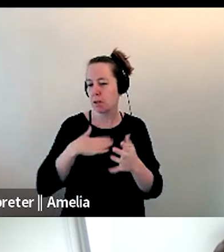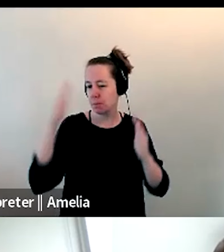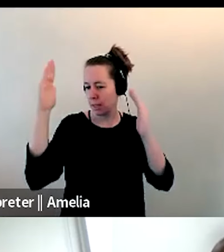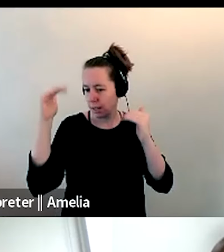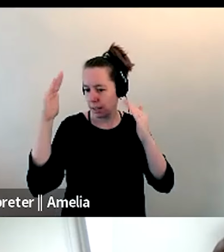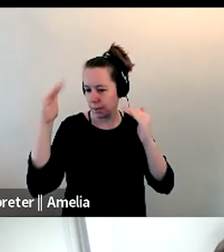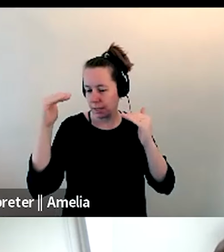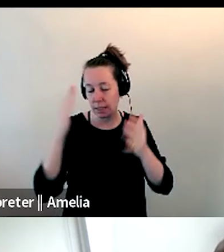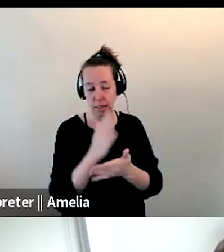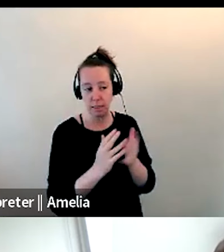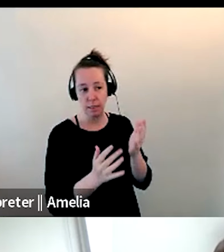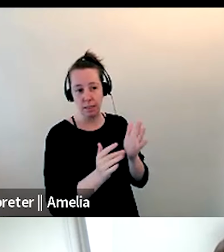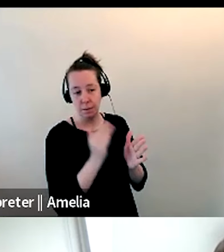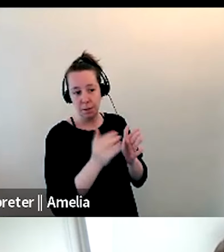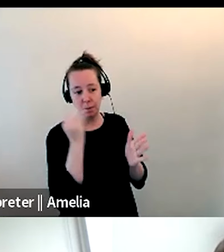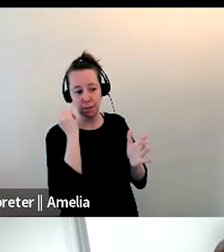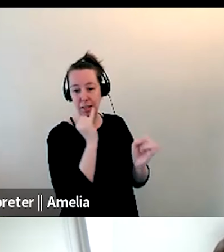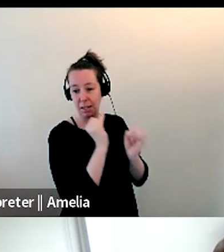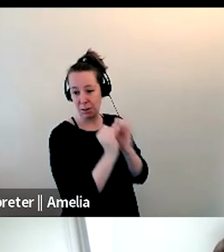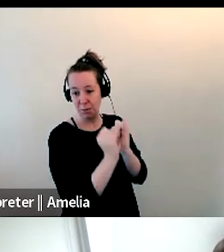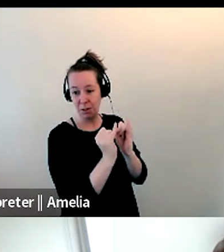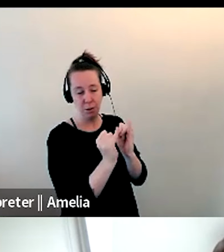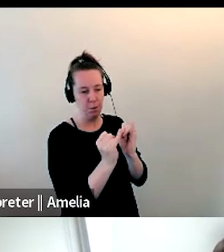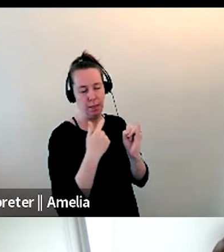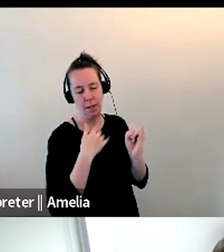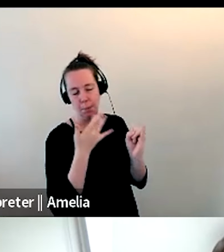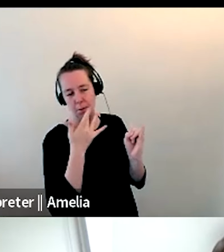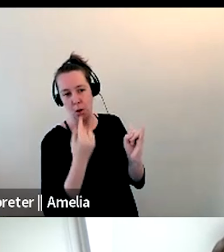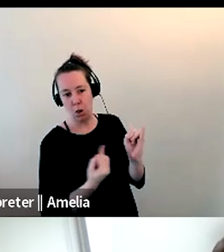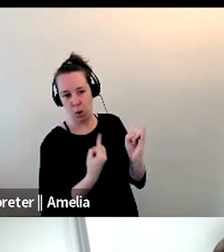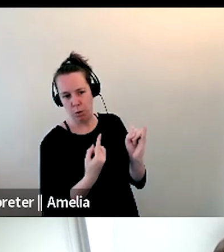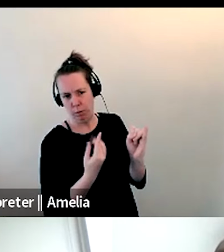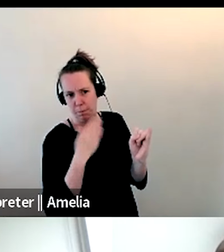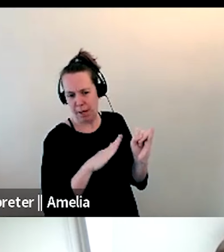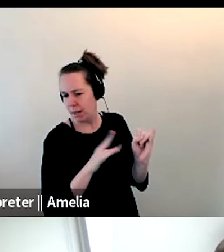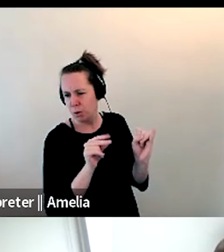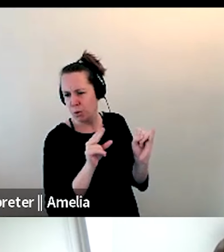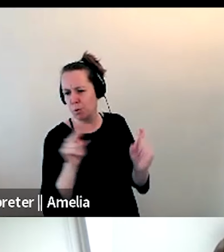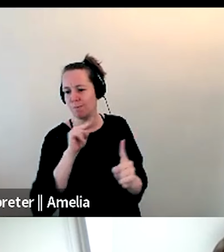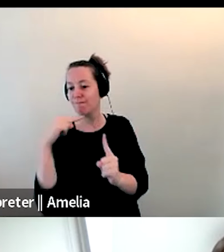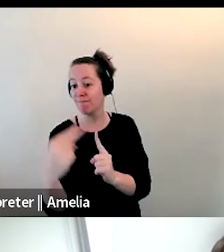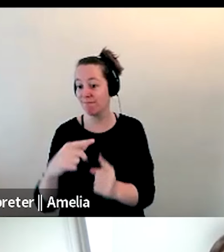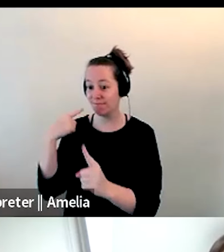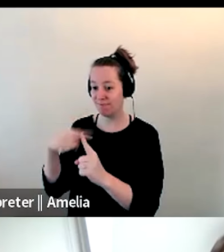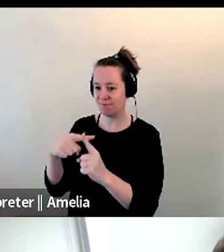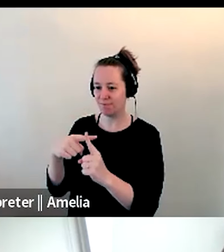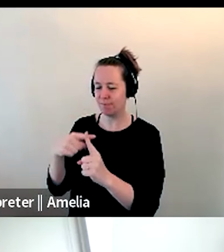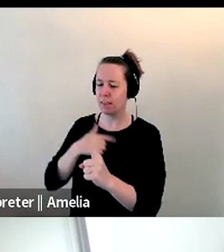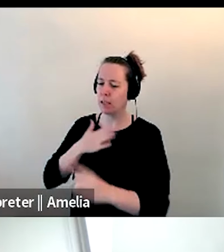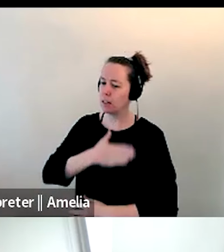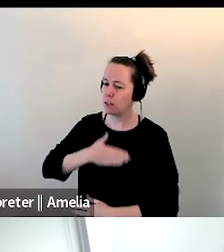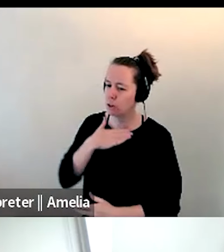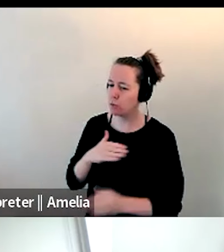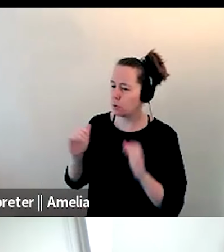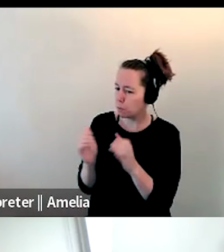thing. So it said, I have great listening skills, that people find it really easy to talk to me, and I enjoy working in smaller groups. However, I've known